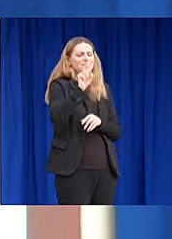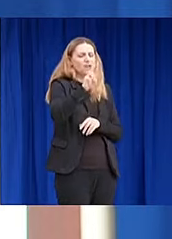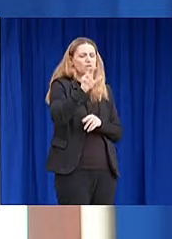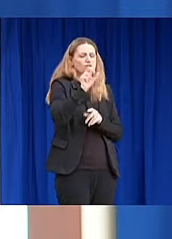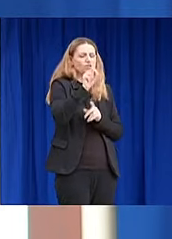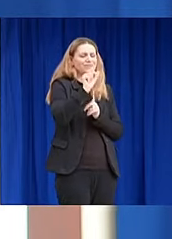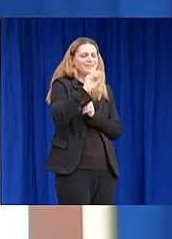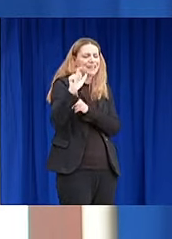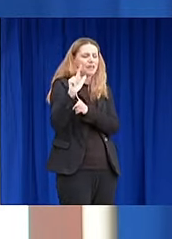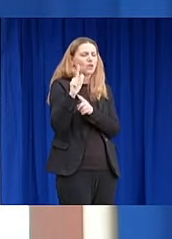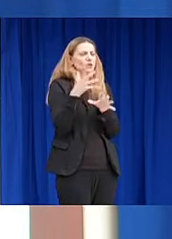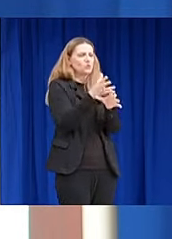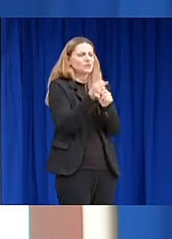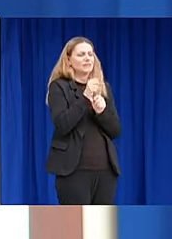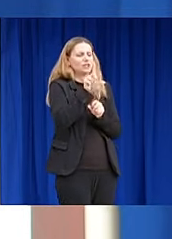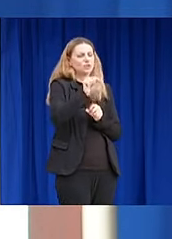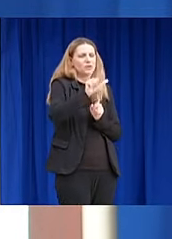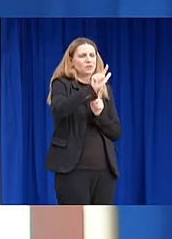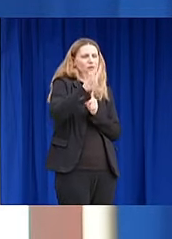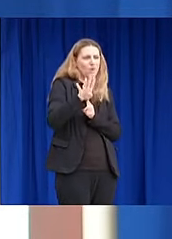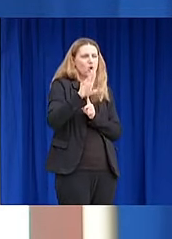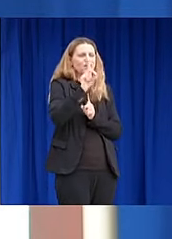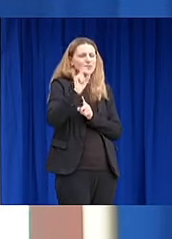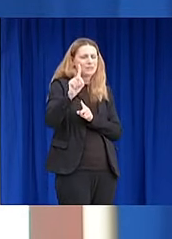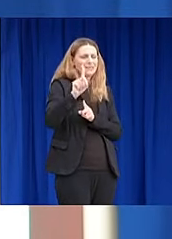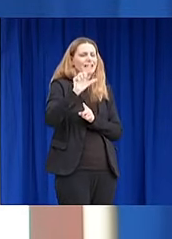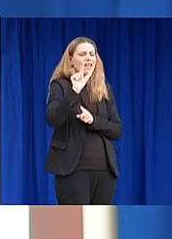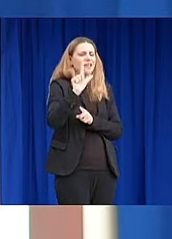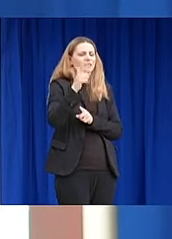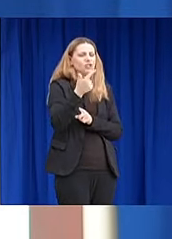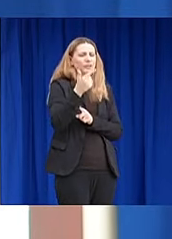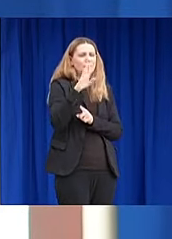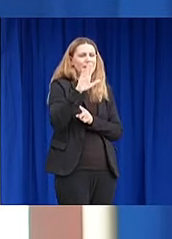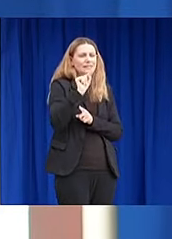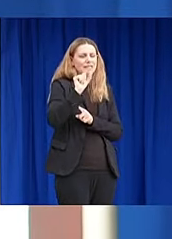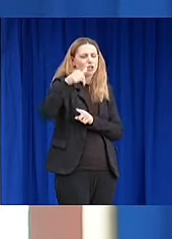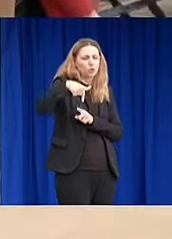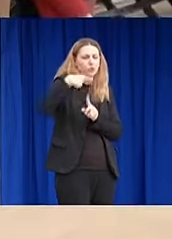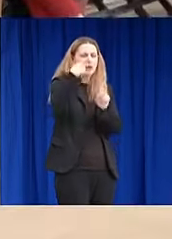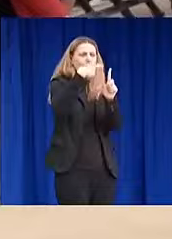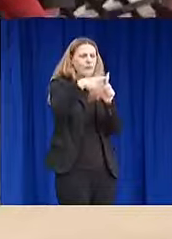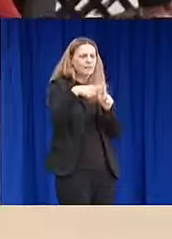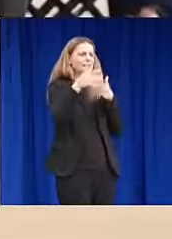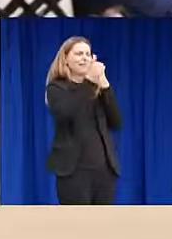the 2024 DoD LGBTQ Pride Plus Leadership Award.